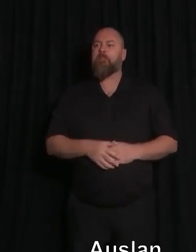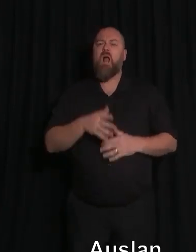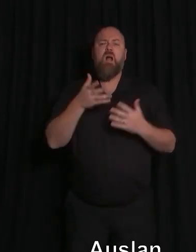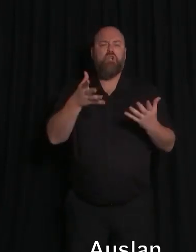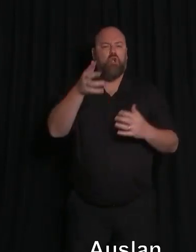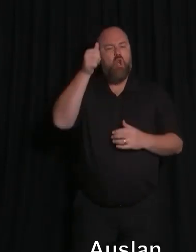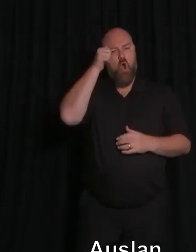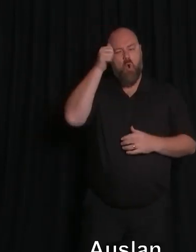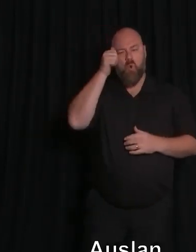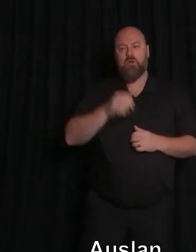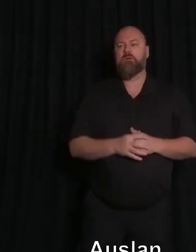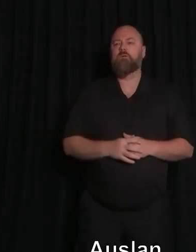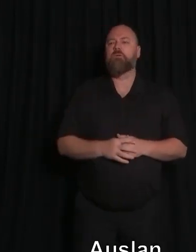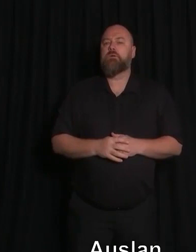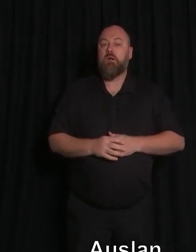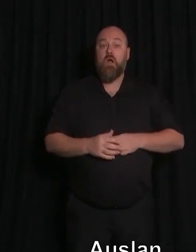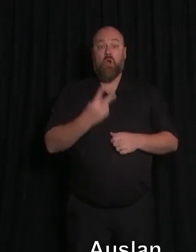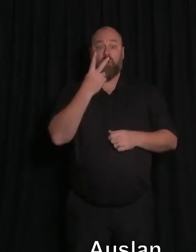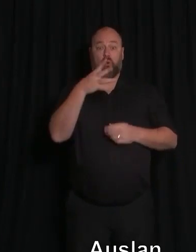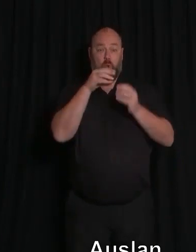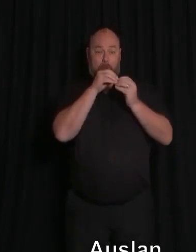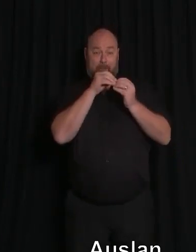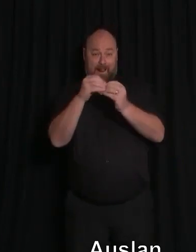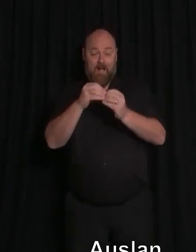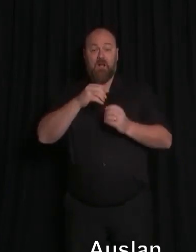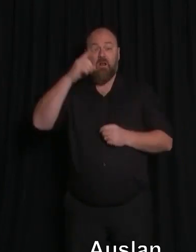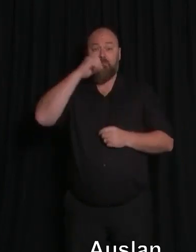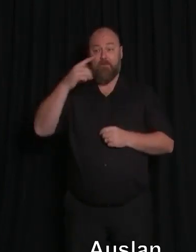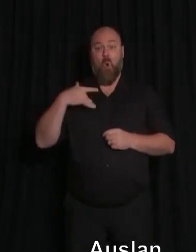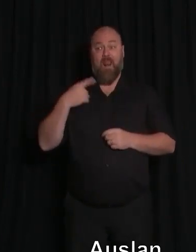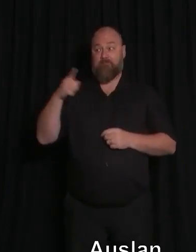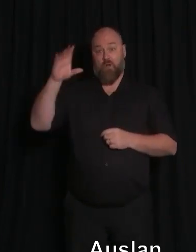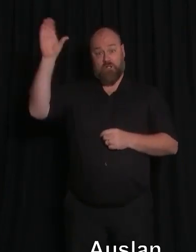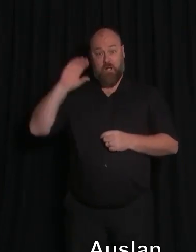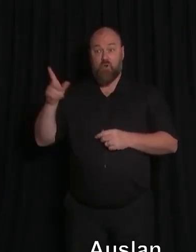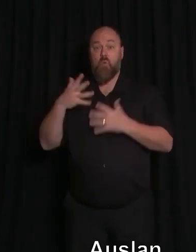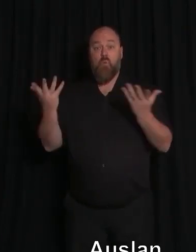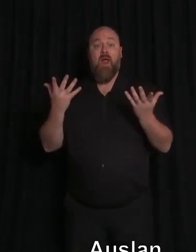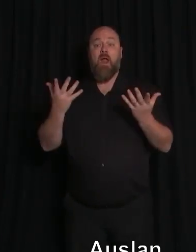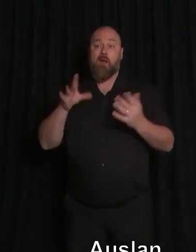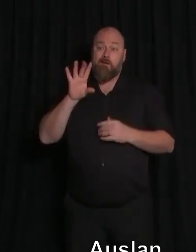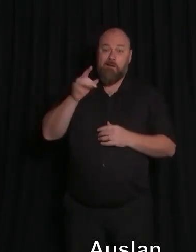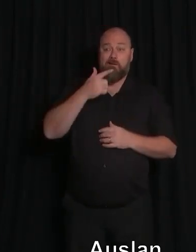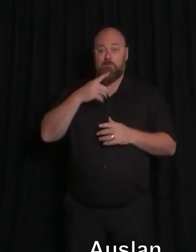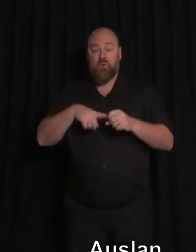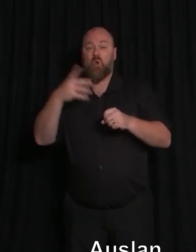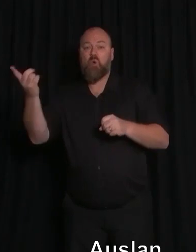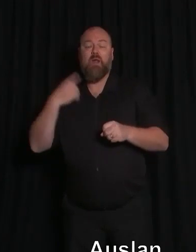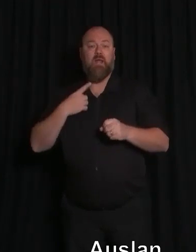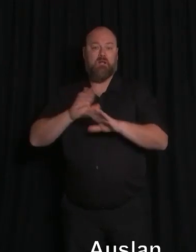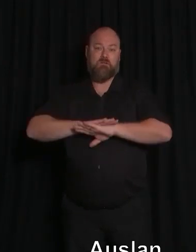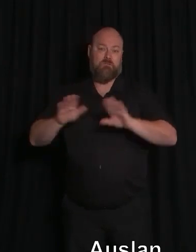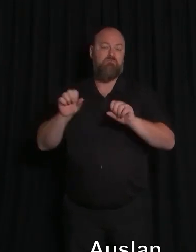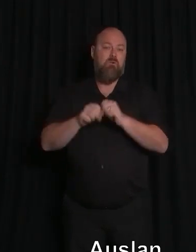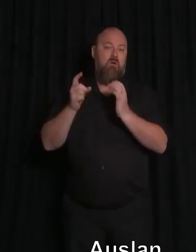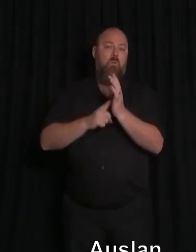know, across the world, 2 billion people live in countries where homosexuality is still illegal, and death penalty